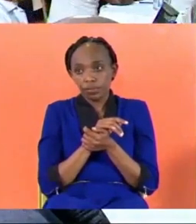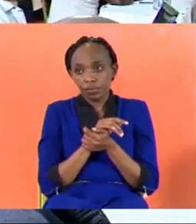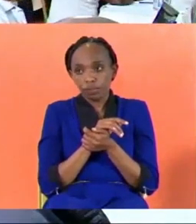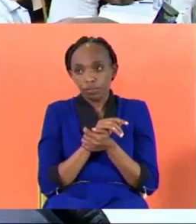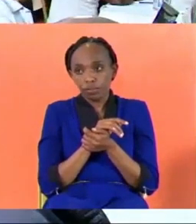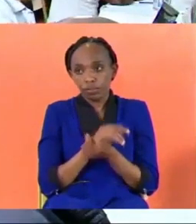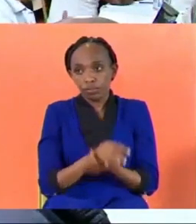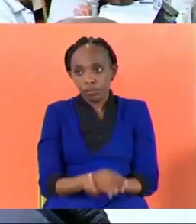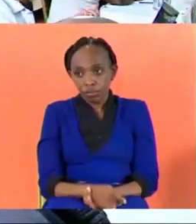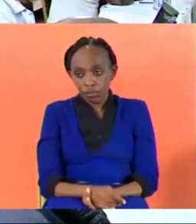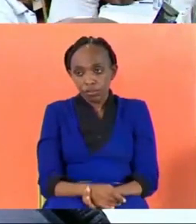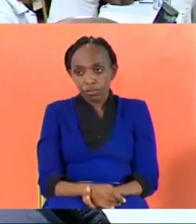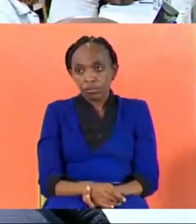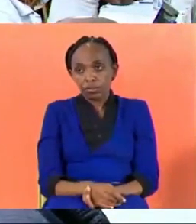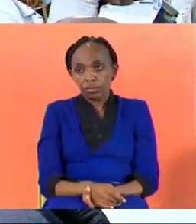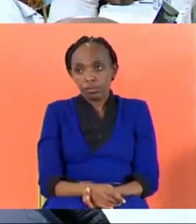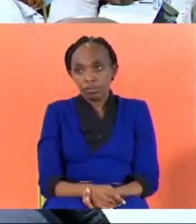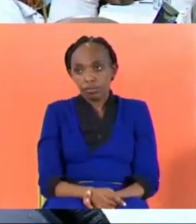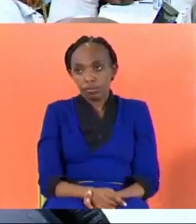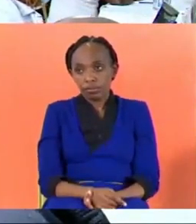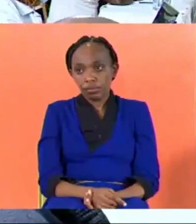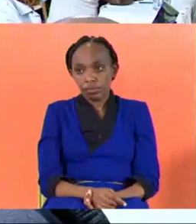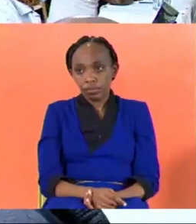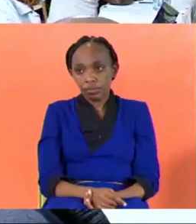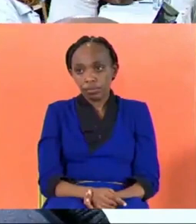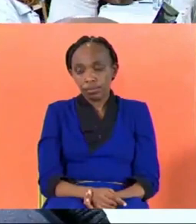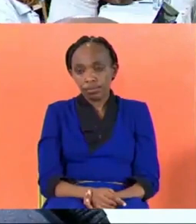all right, so as we sort out Zambia,